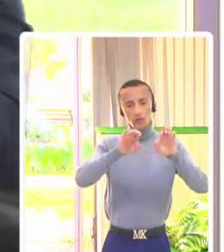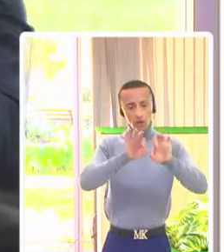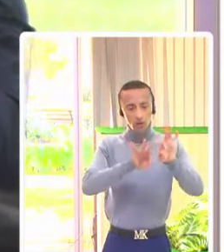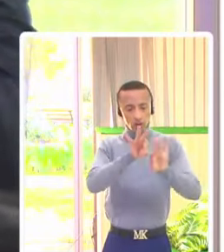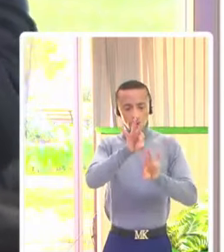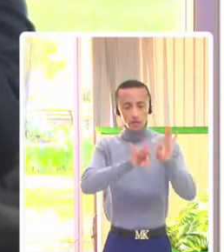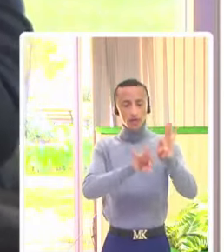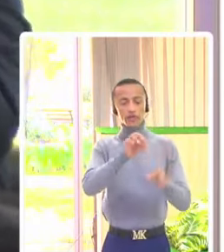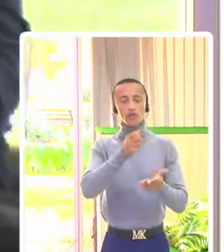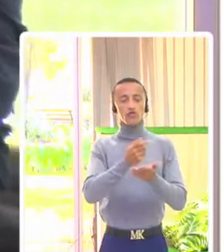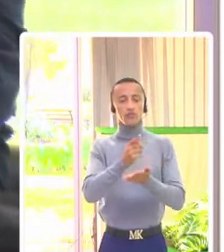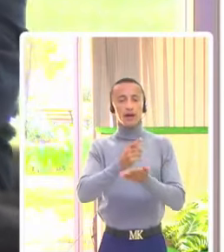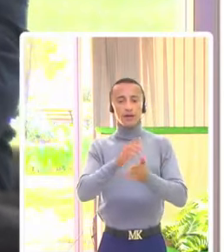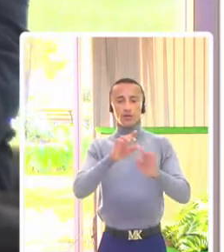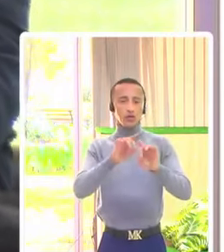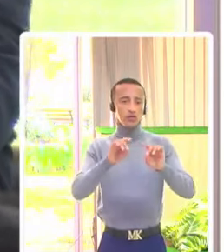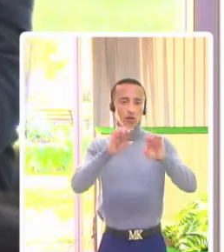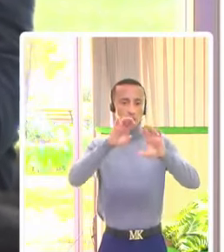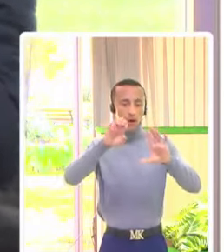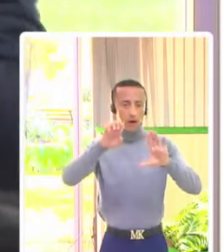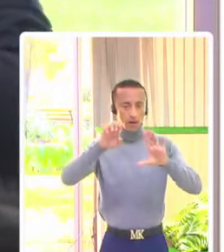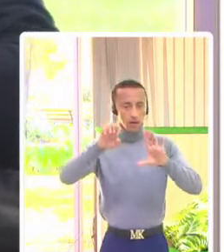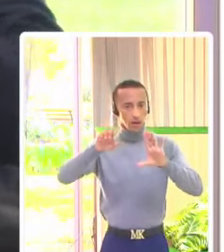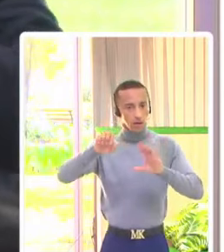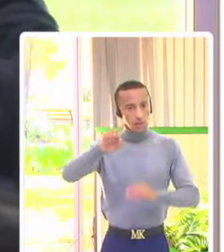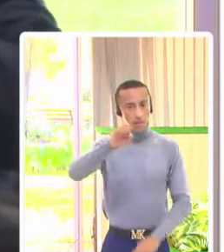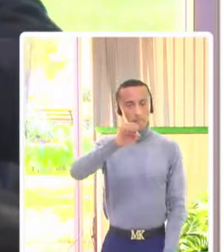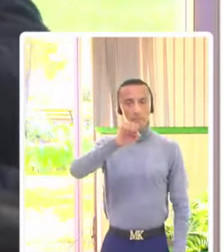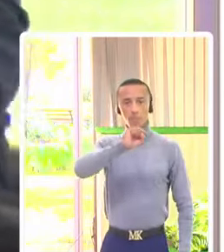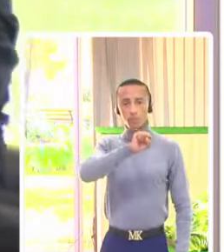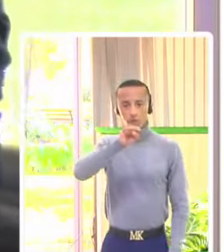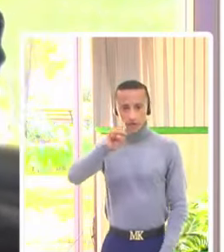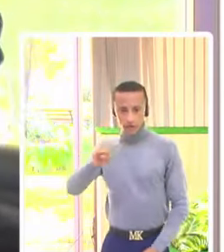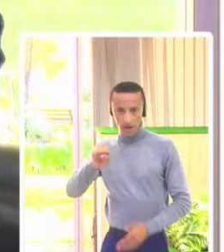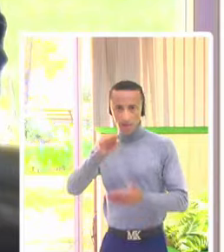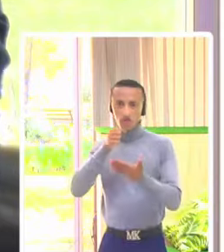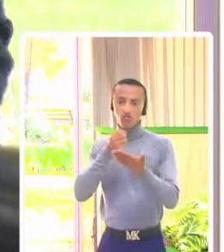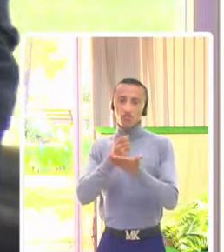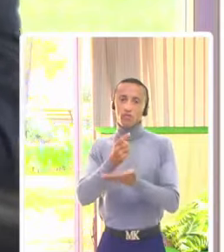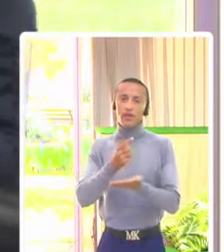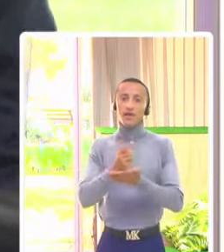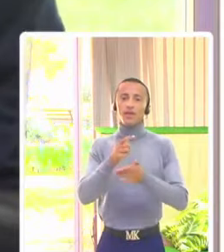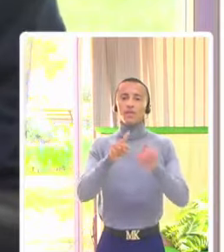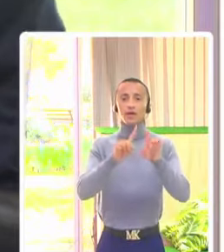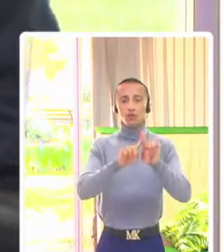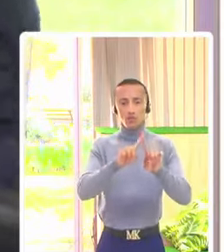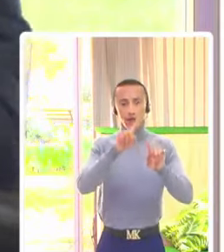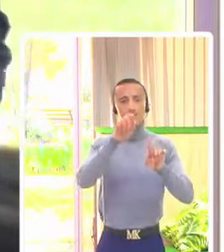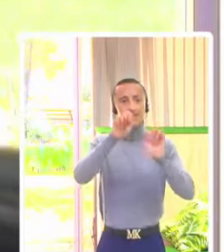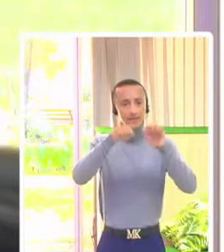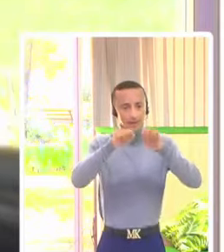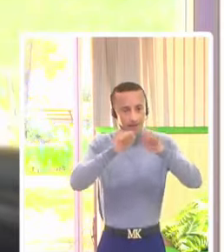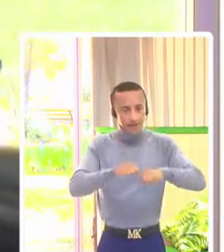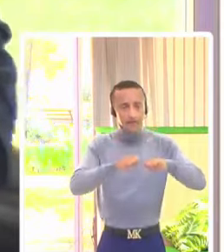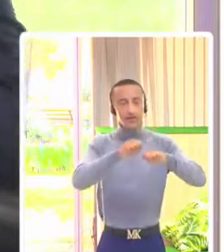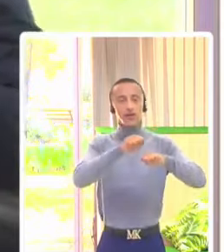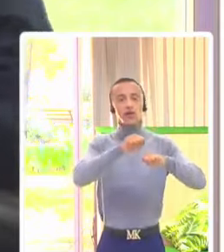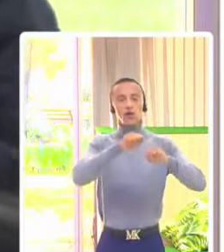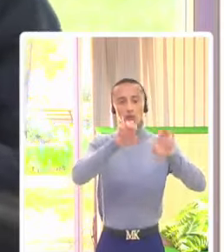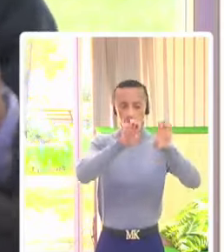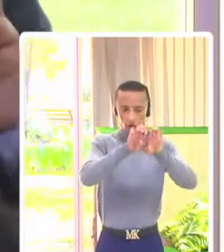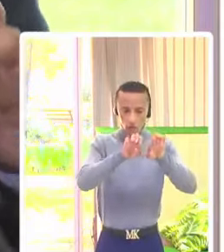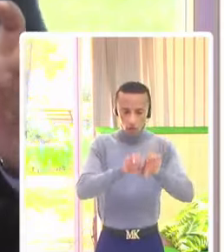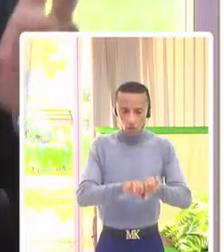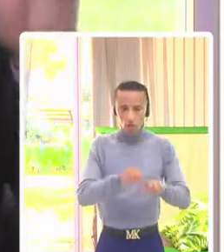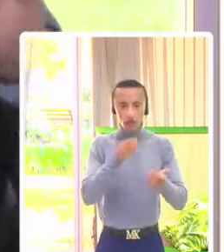platform. See, that's the difference I find. It's a payment infrastructure and not a payment platform.